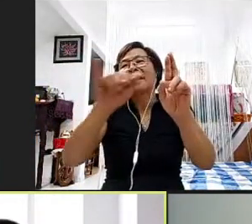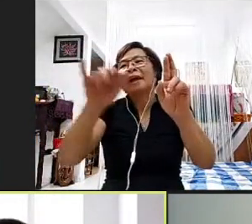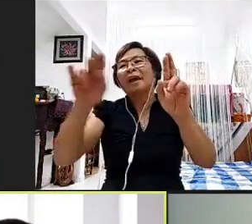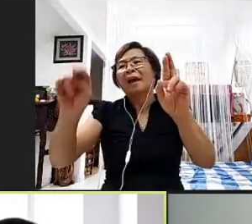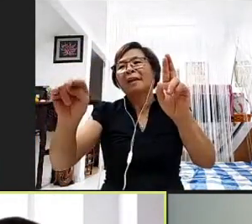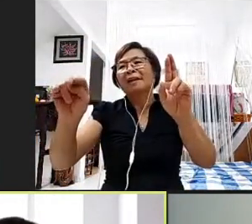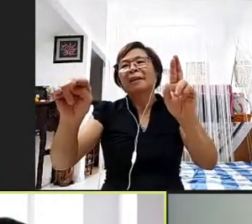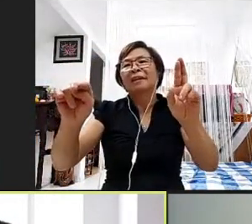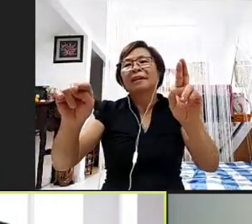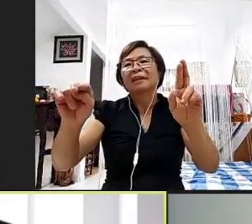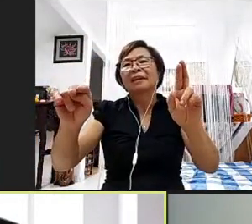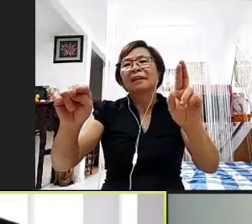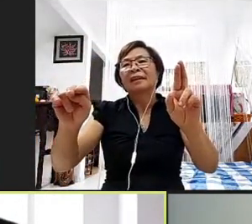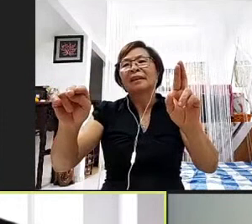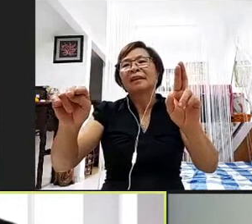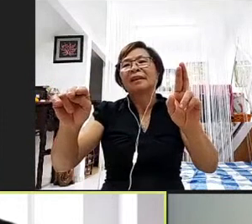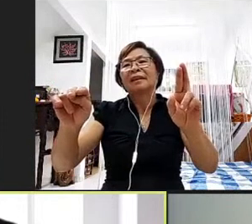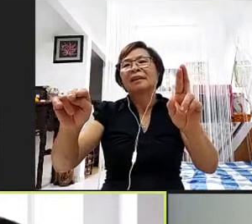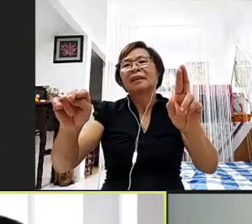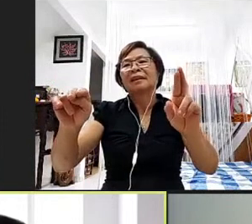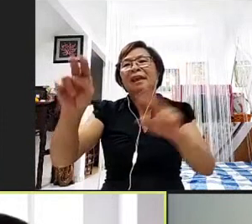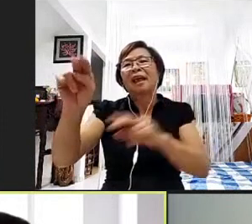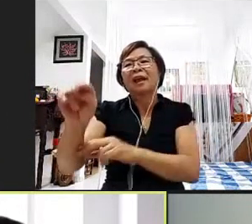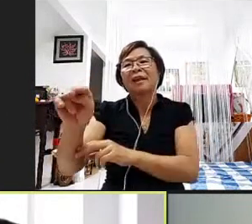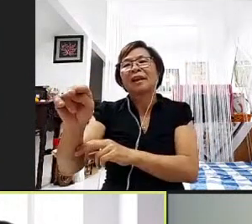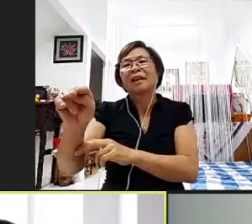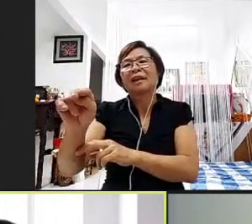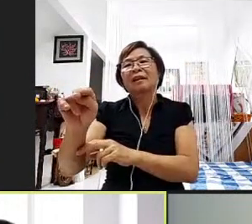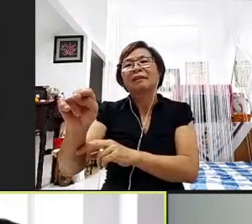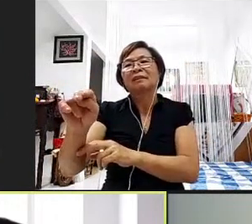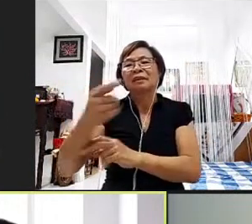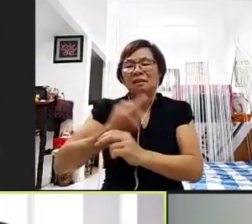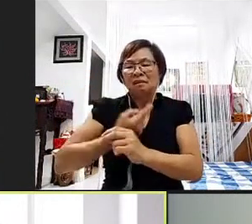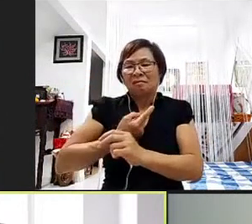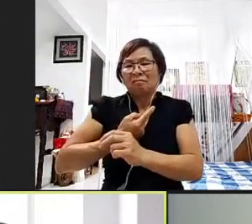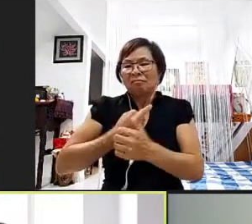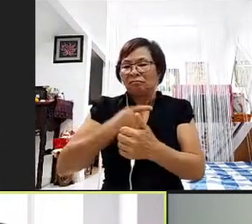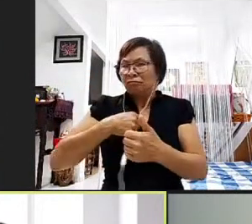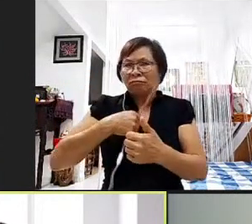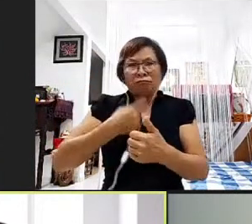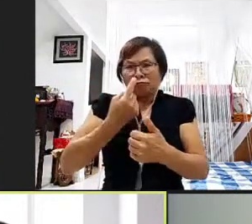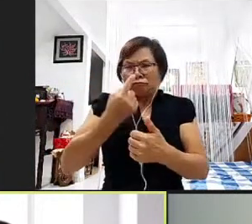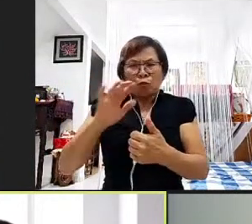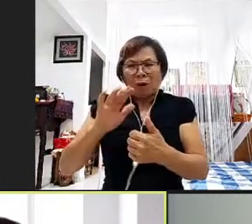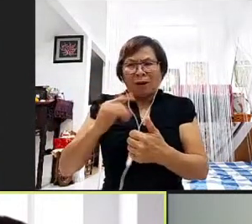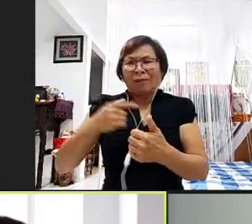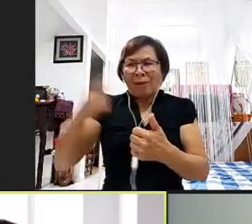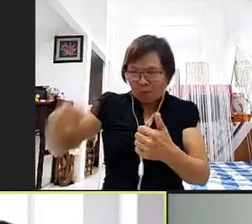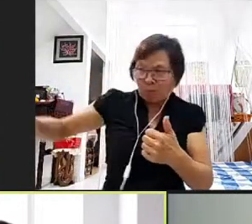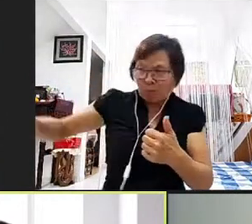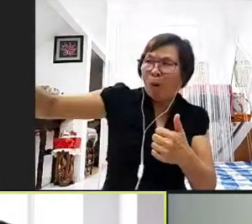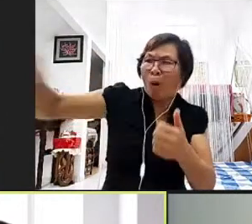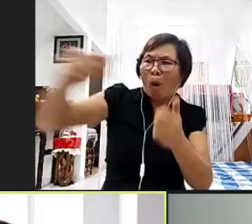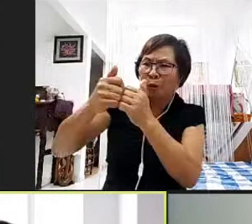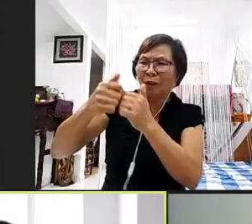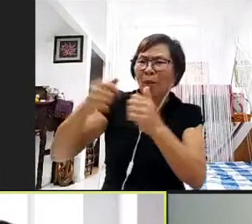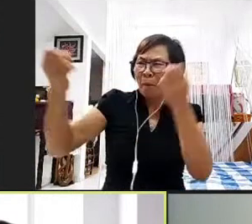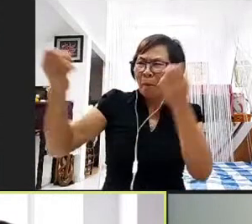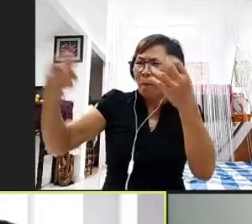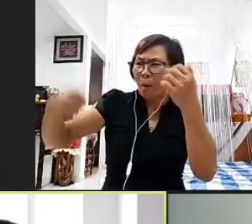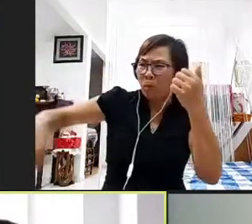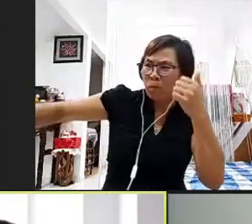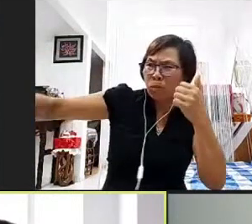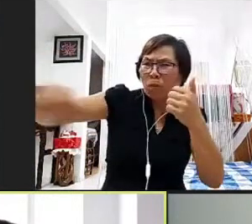I connect with the Buddha's teaching. The first N is not alone. I'm not alone. Yeah, we are all taking